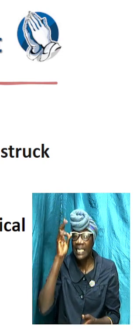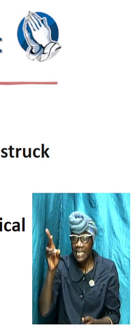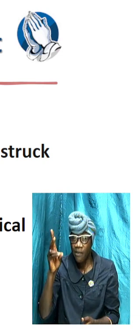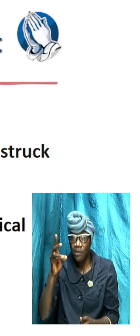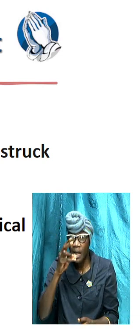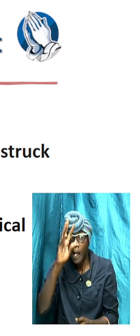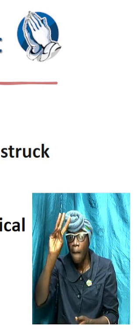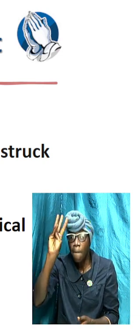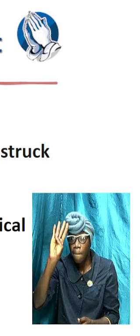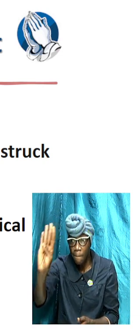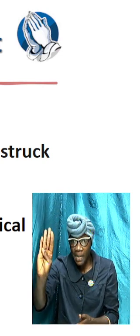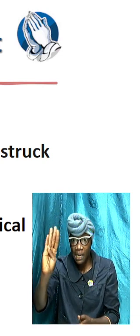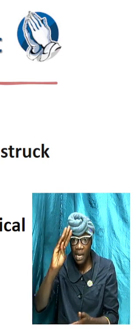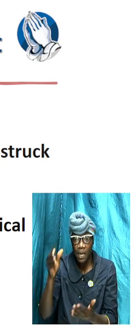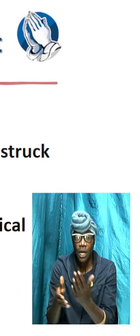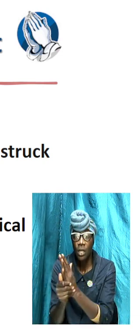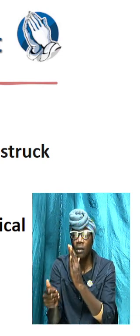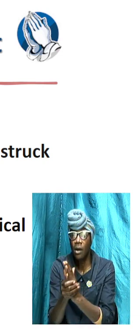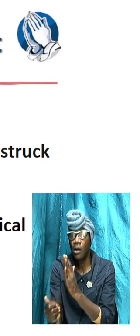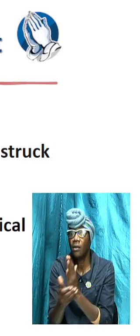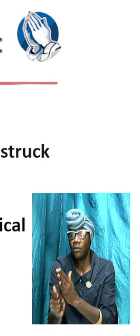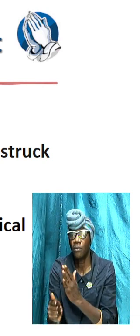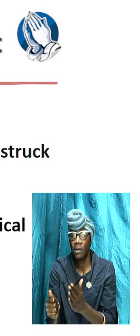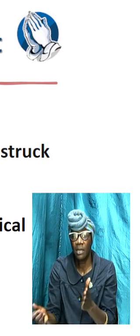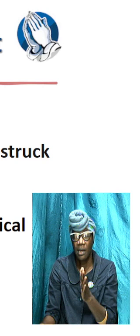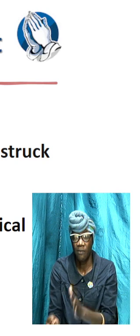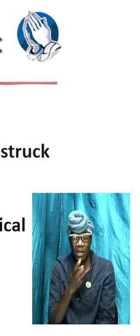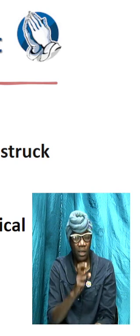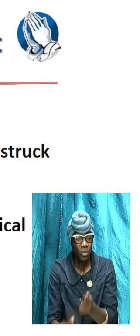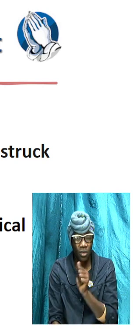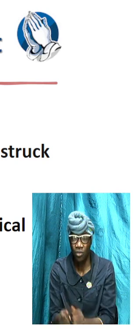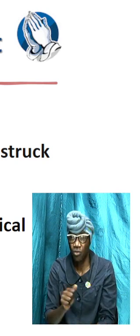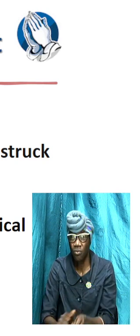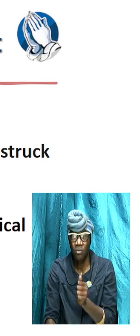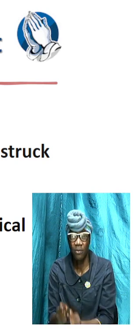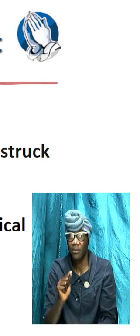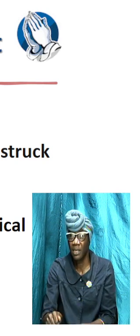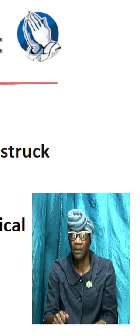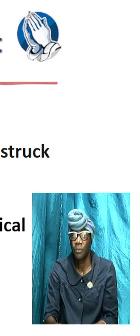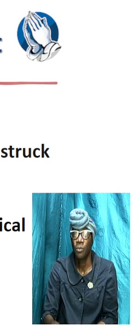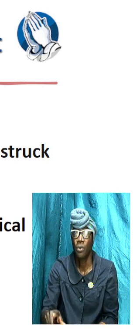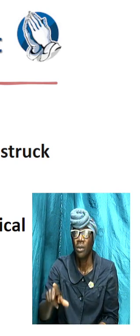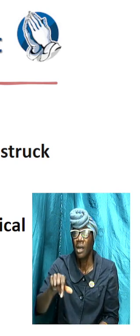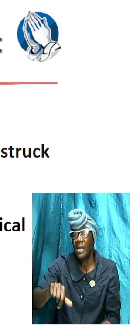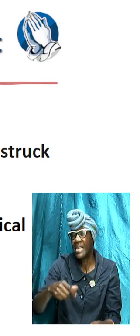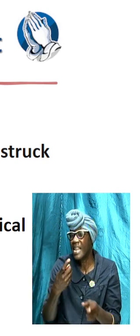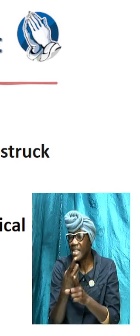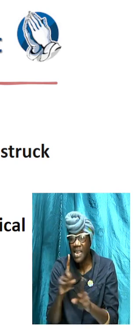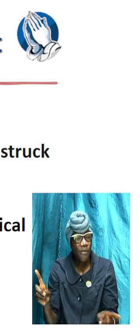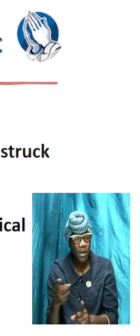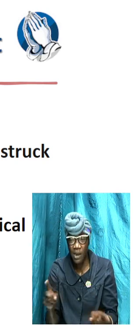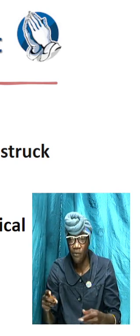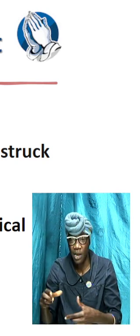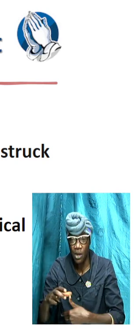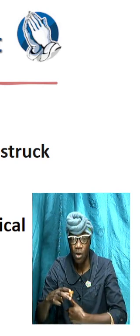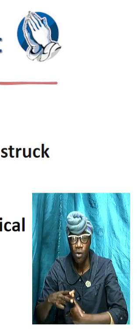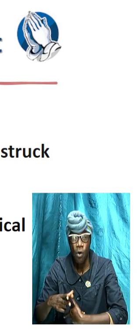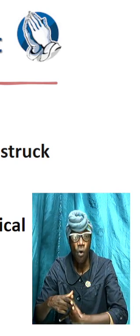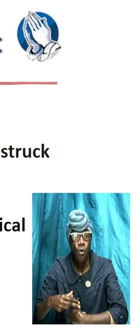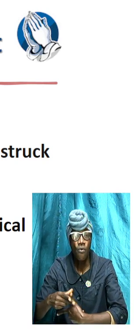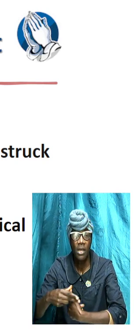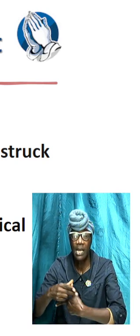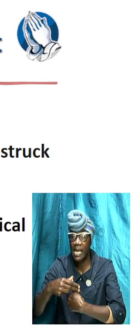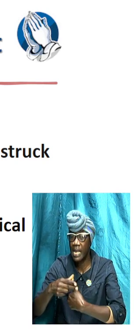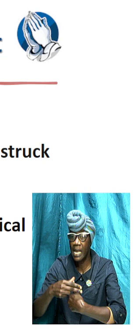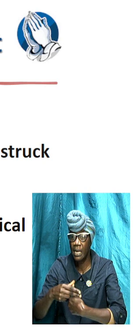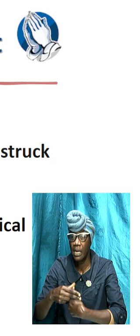In 2017, we had about some other major hurricanes that came on the scene. For example, Harvey